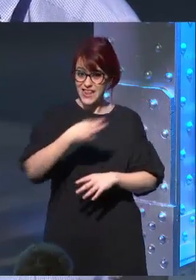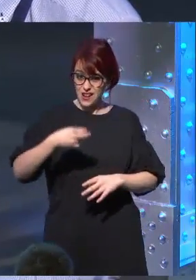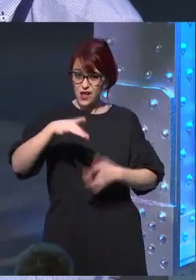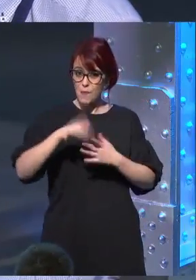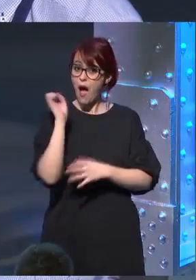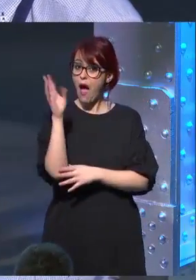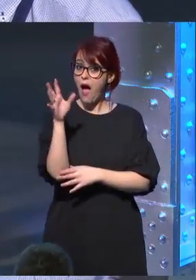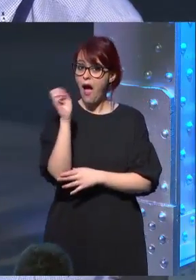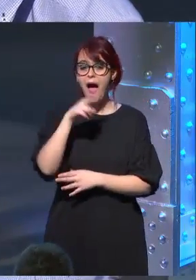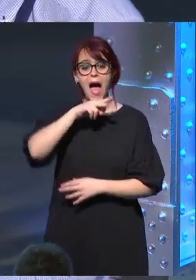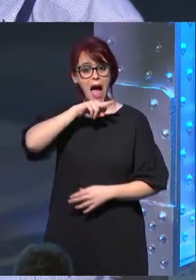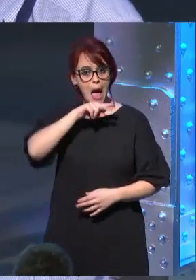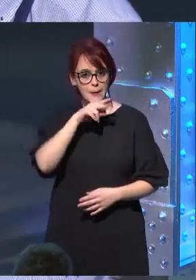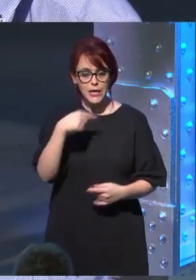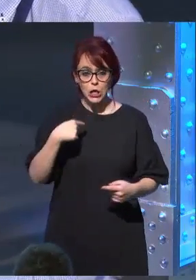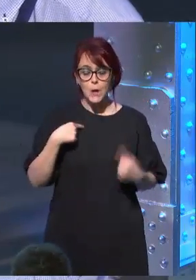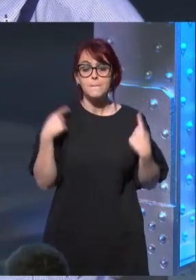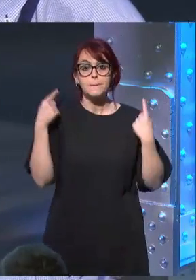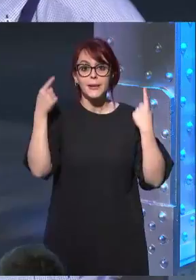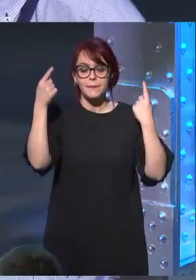introduced, they told me